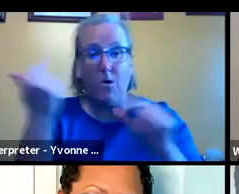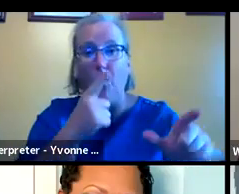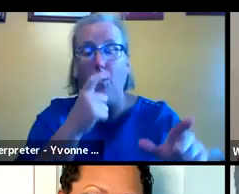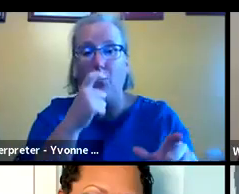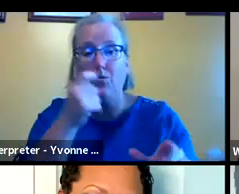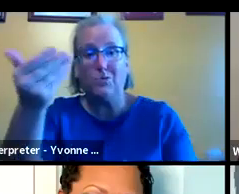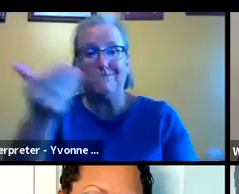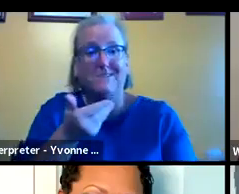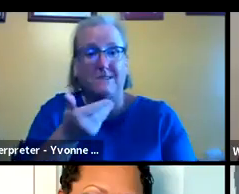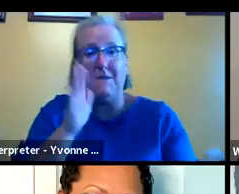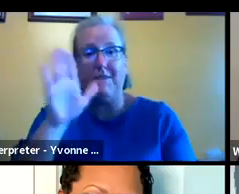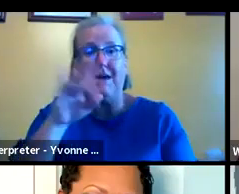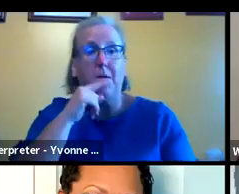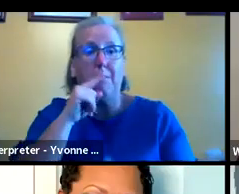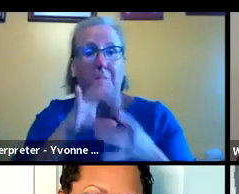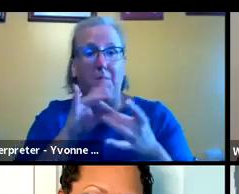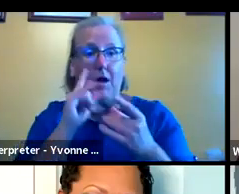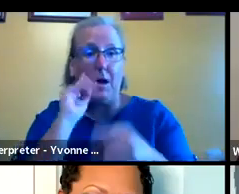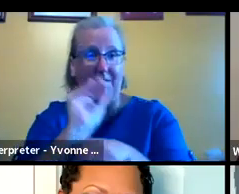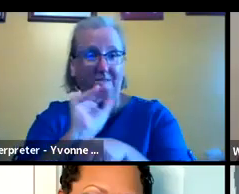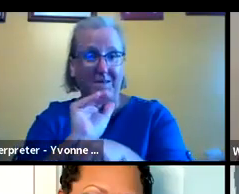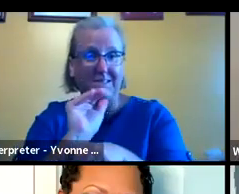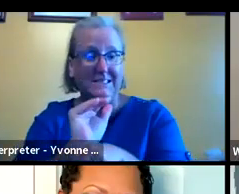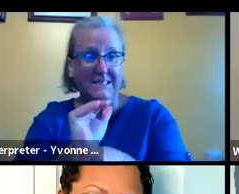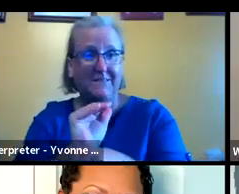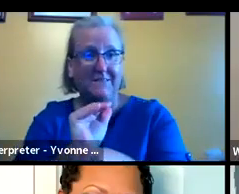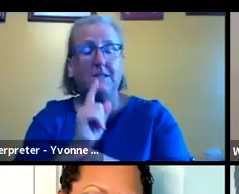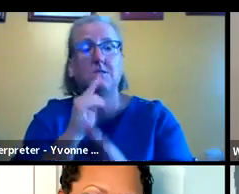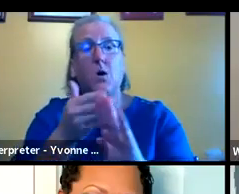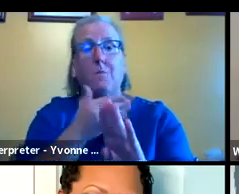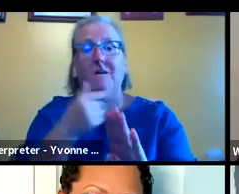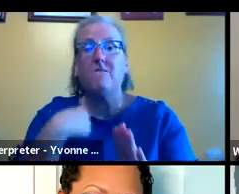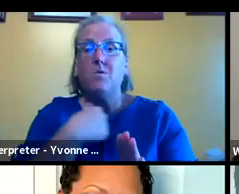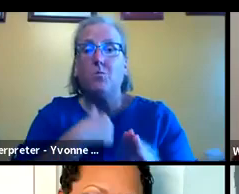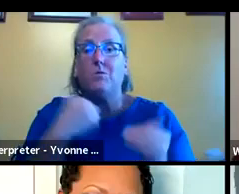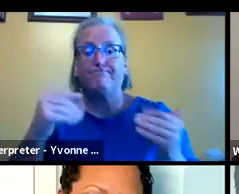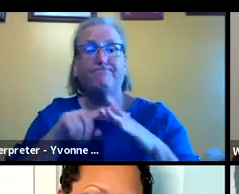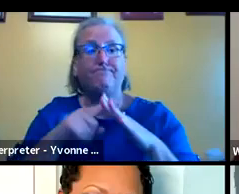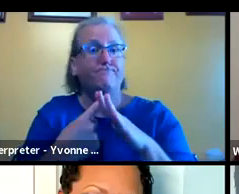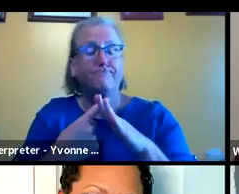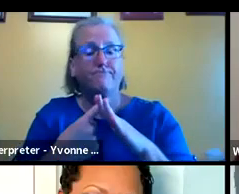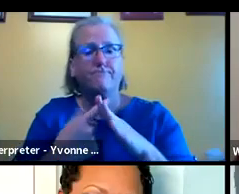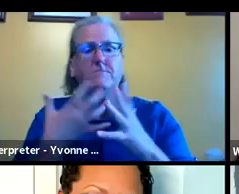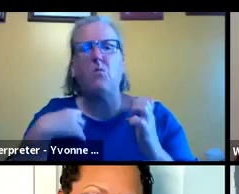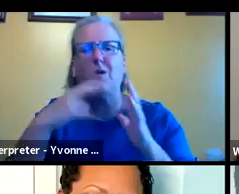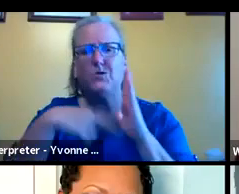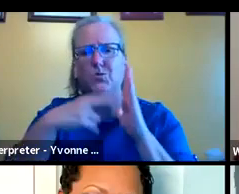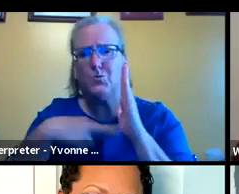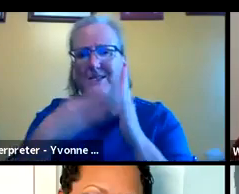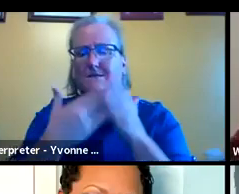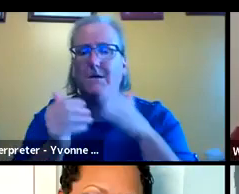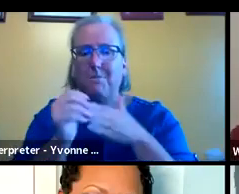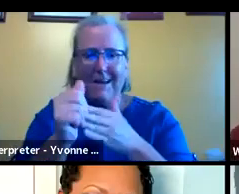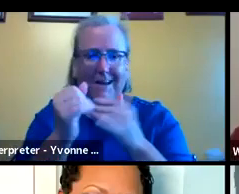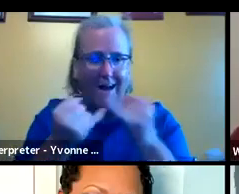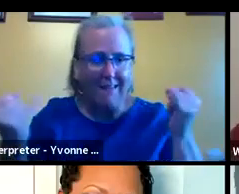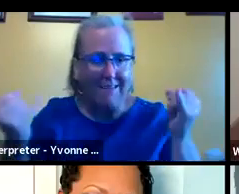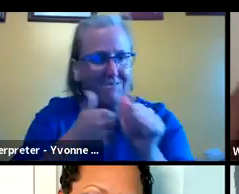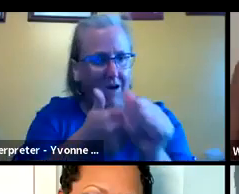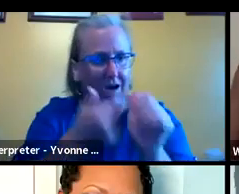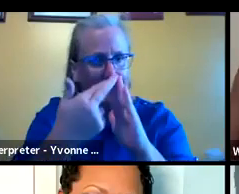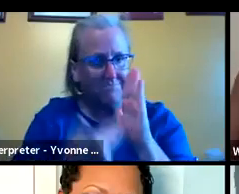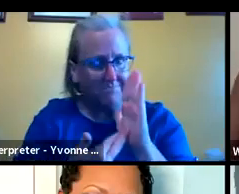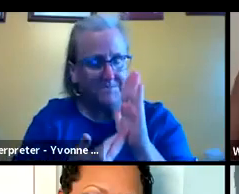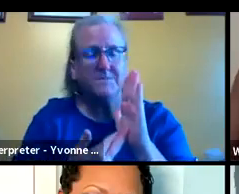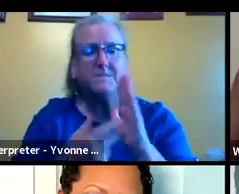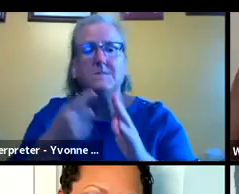their public comment for this evening. Before we go ahead and get started with it, I'm just going to read a few guidelines. The board will now